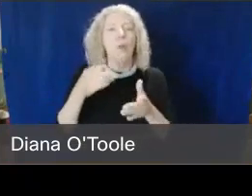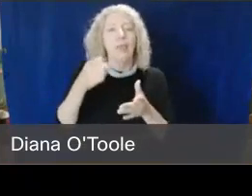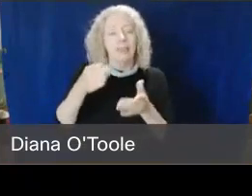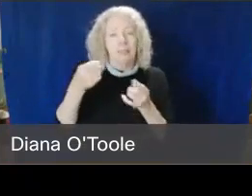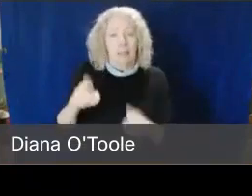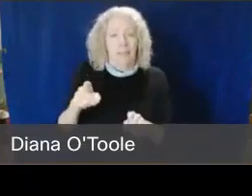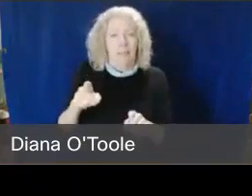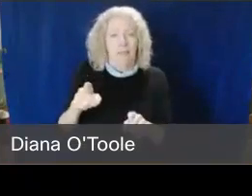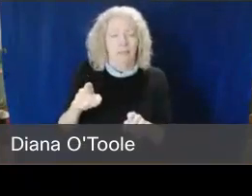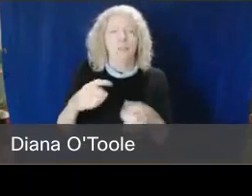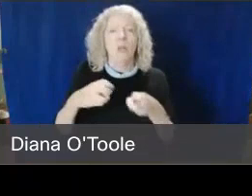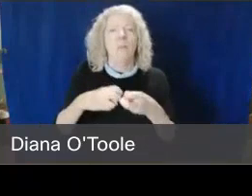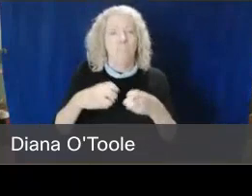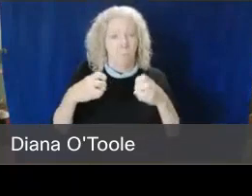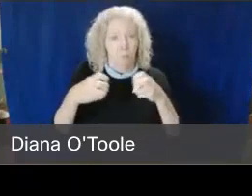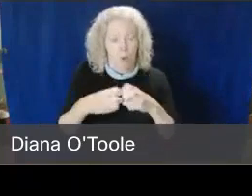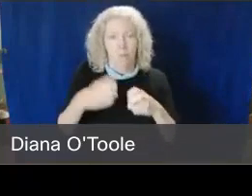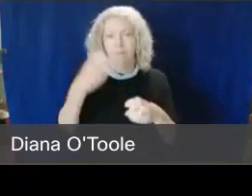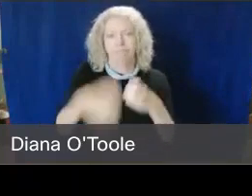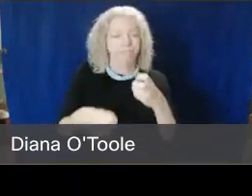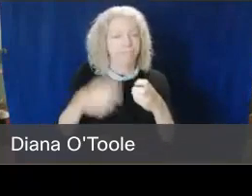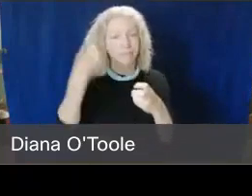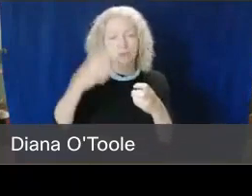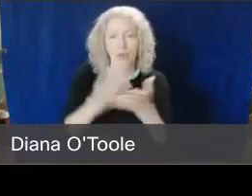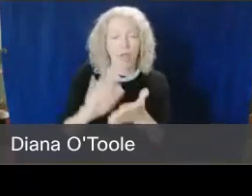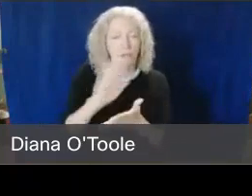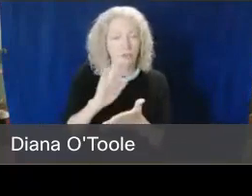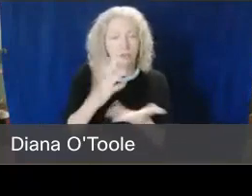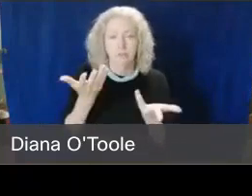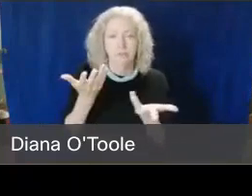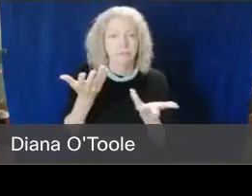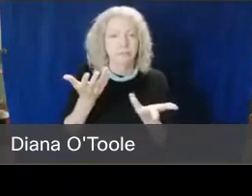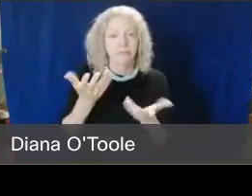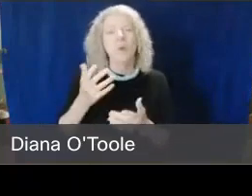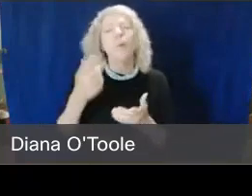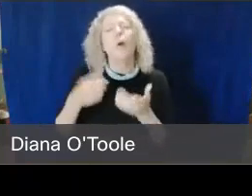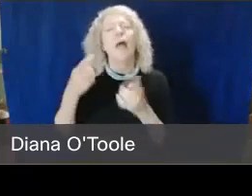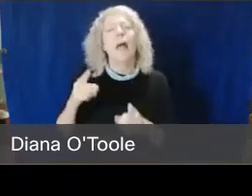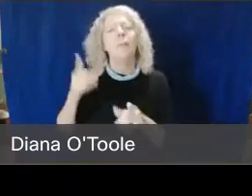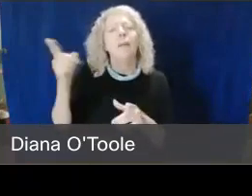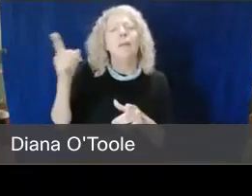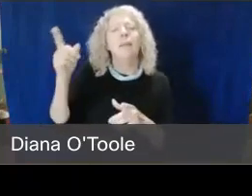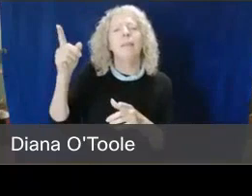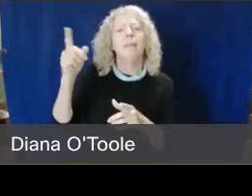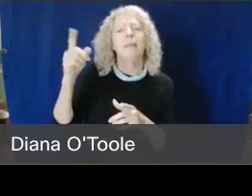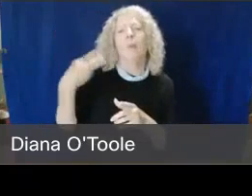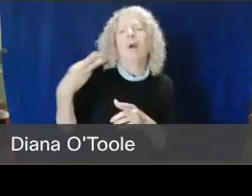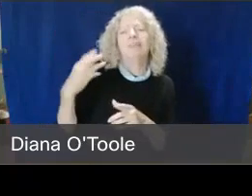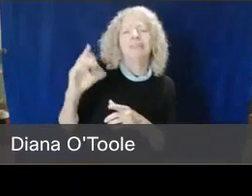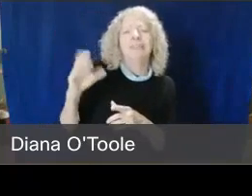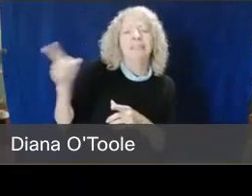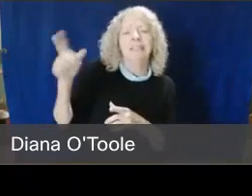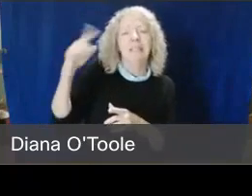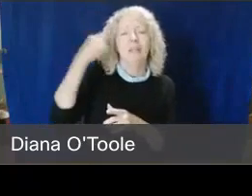really problematic for our institutions, because here's what they did. Folks in Washington decided that